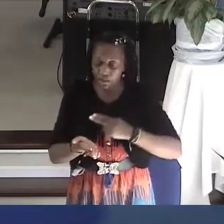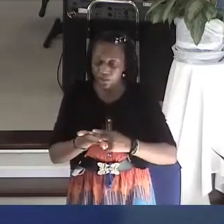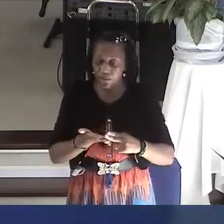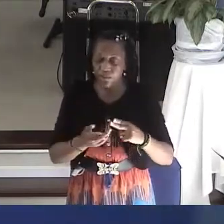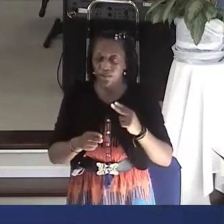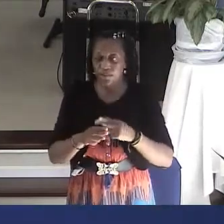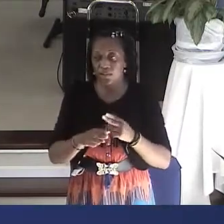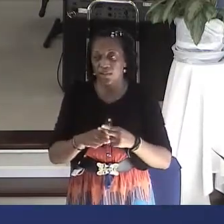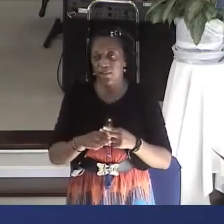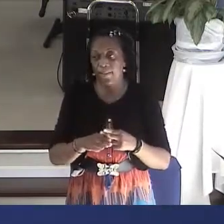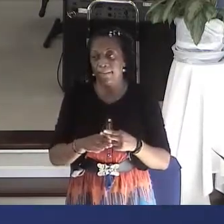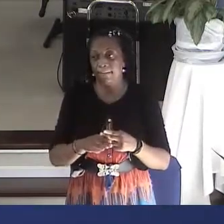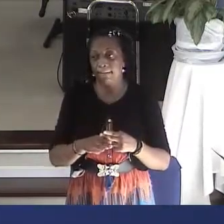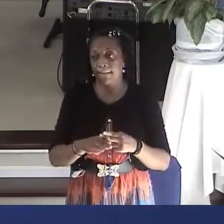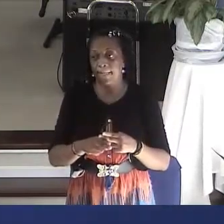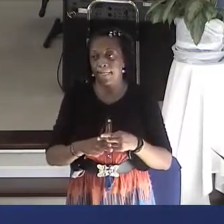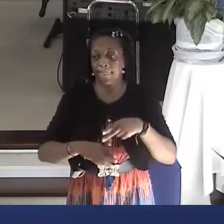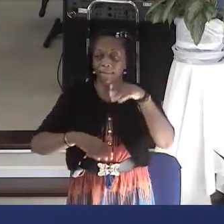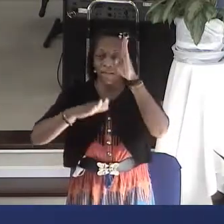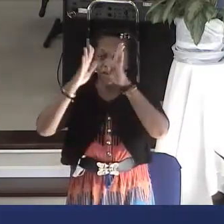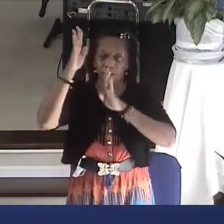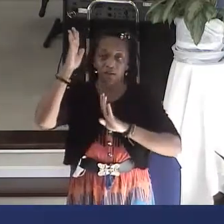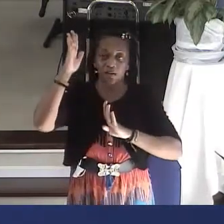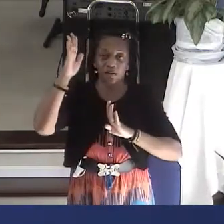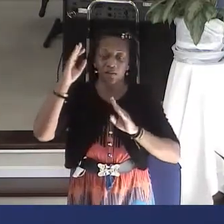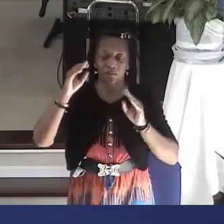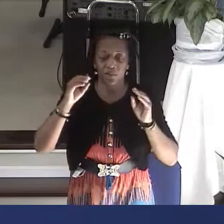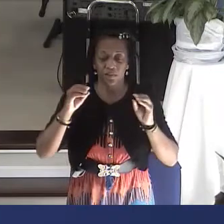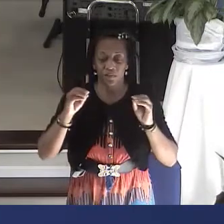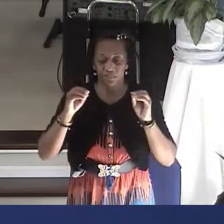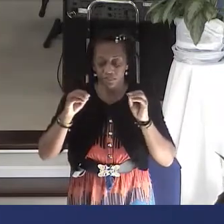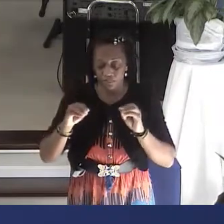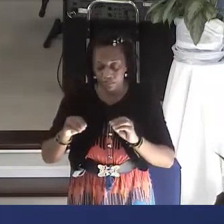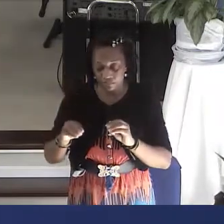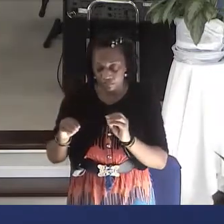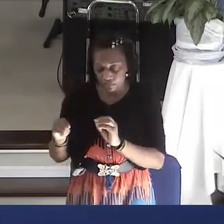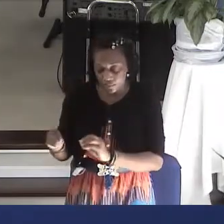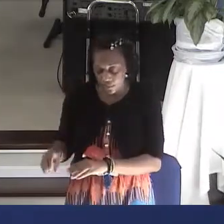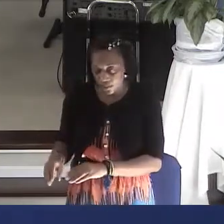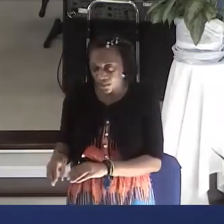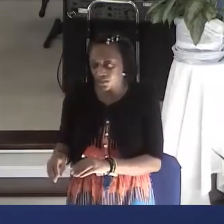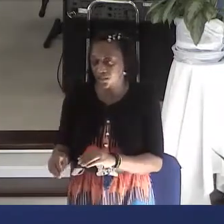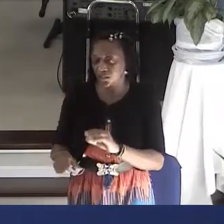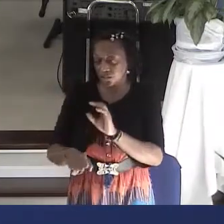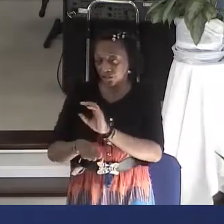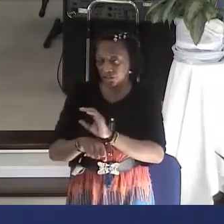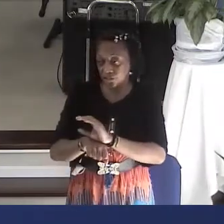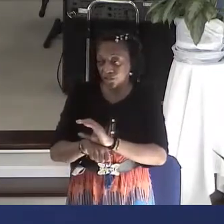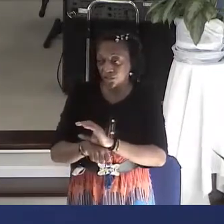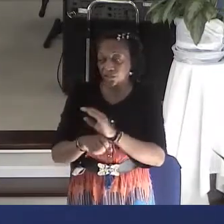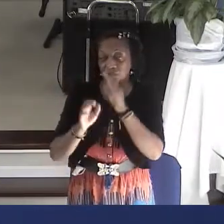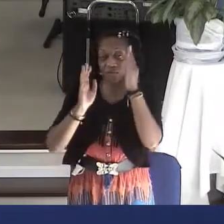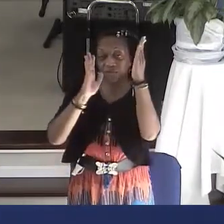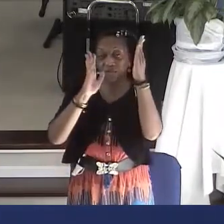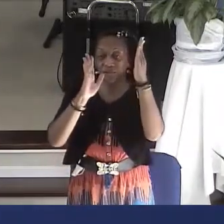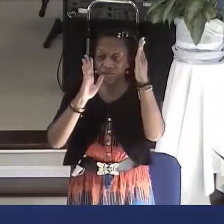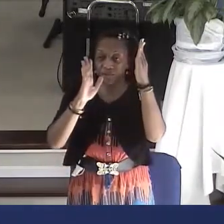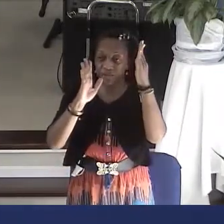God, we put this church before you even now. We ask that you touch our